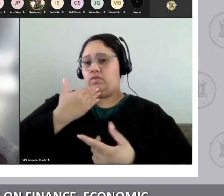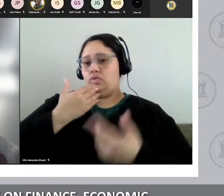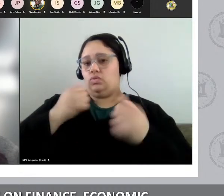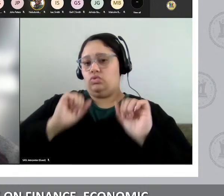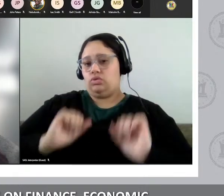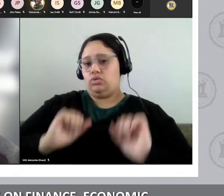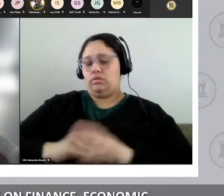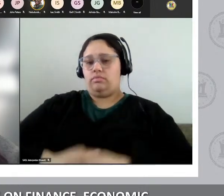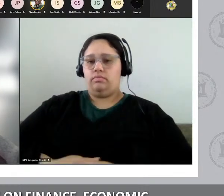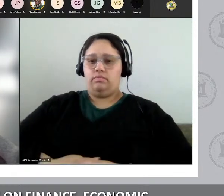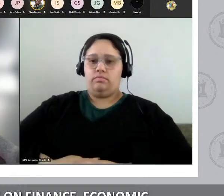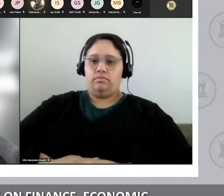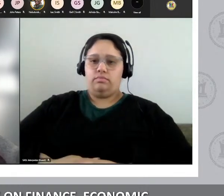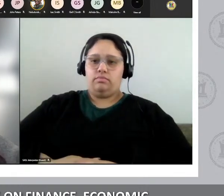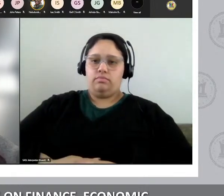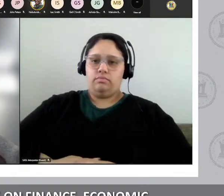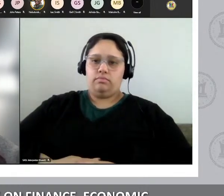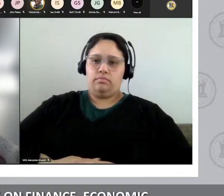Chair.